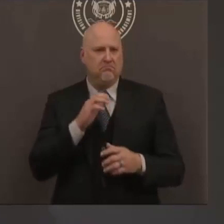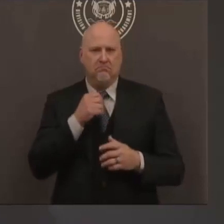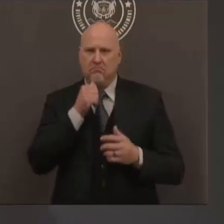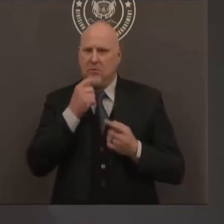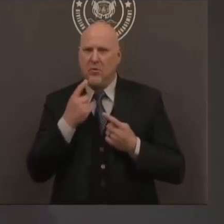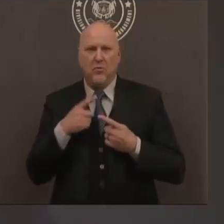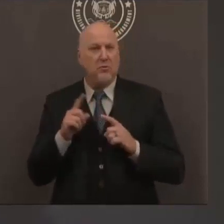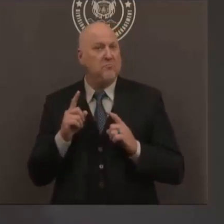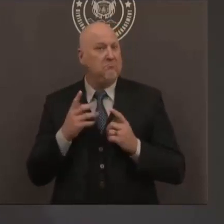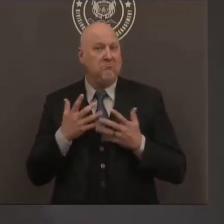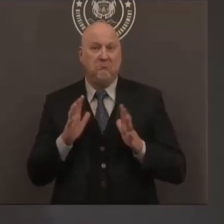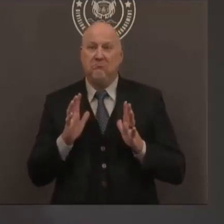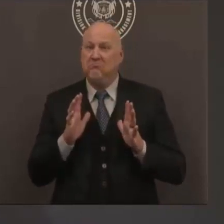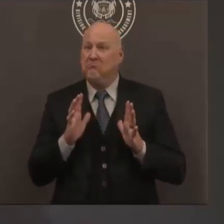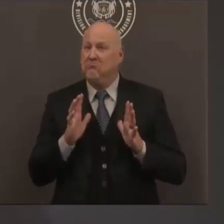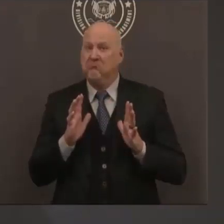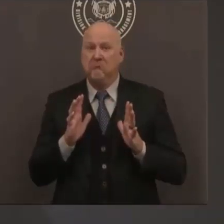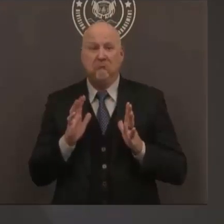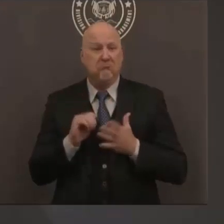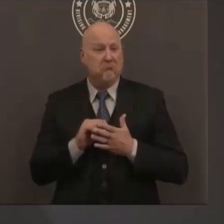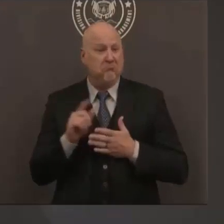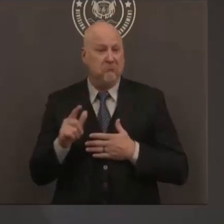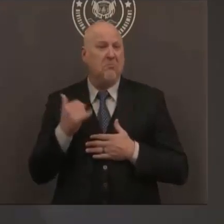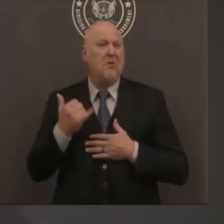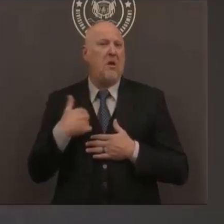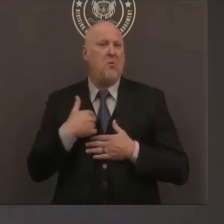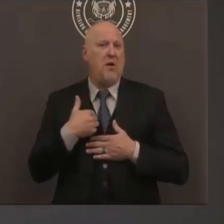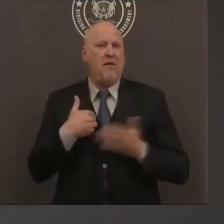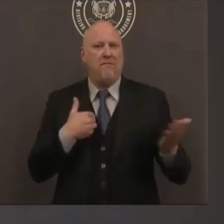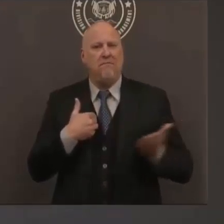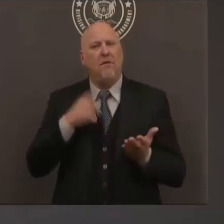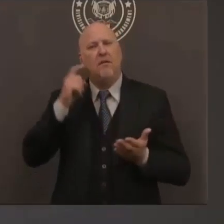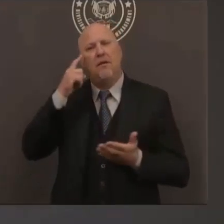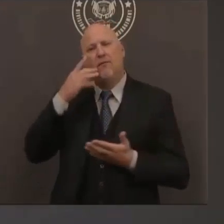Okay, perfect. Thank you so much. I'll turn the time over now to Governor Herbert.